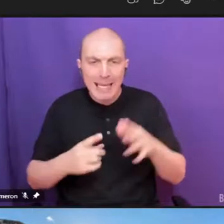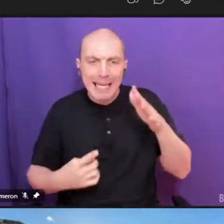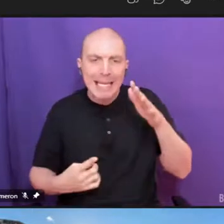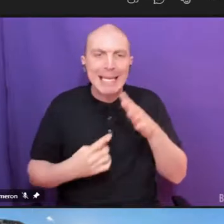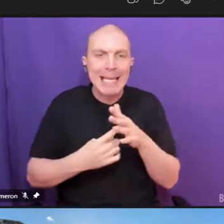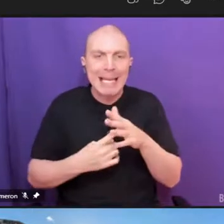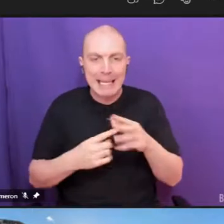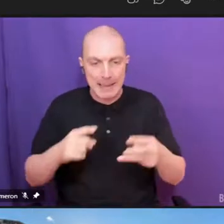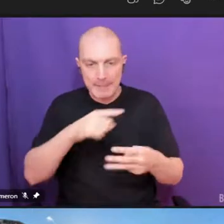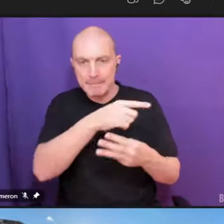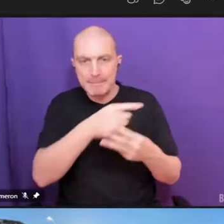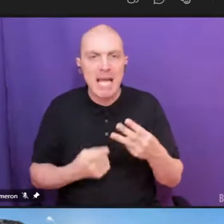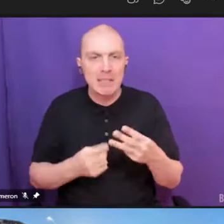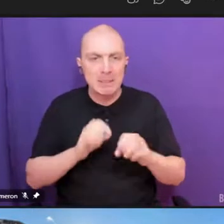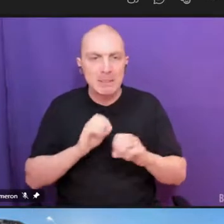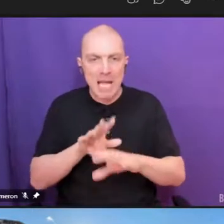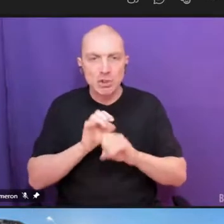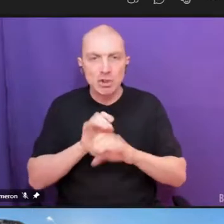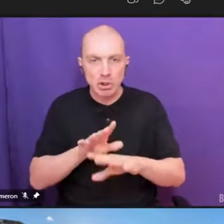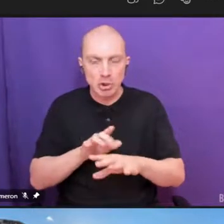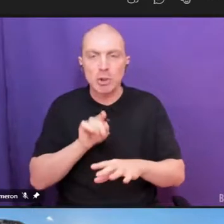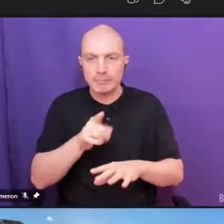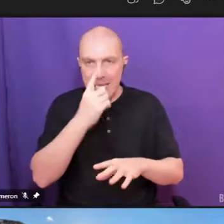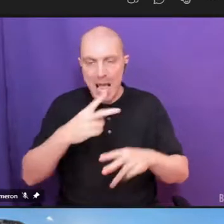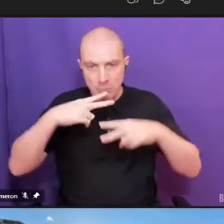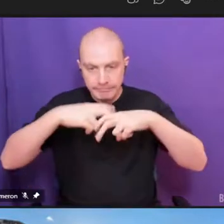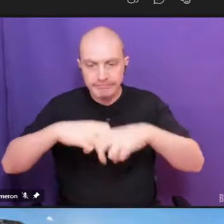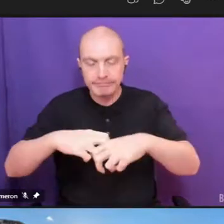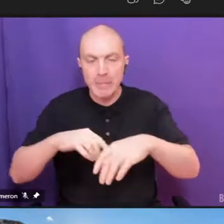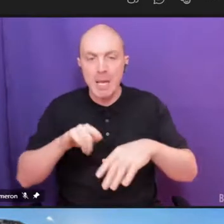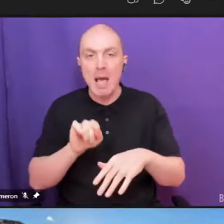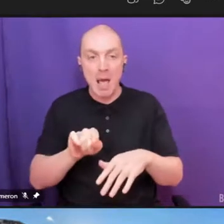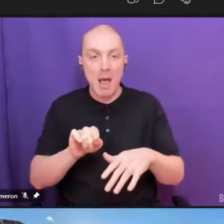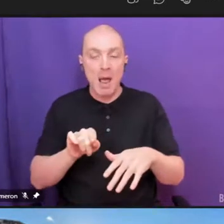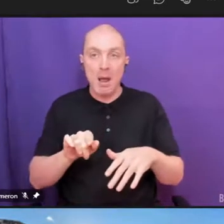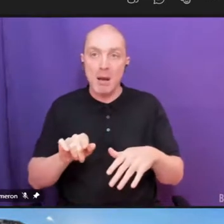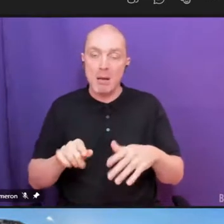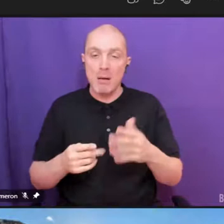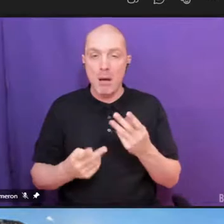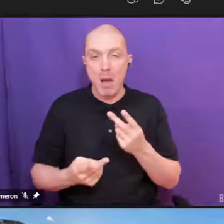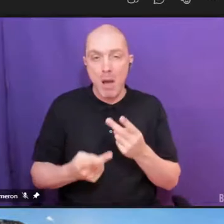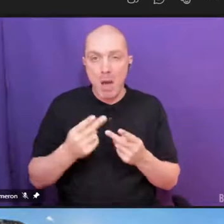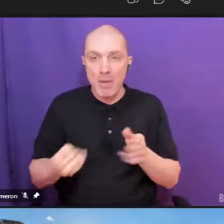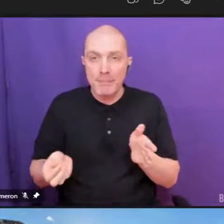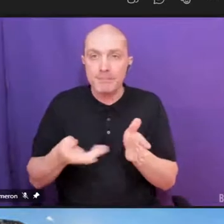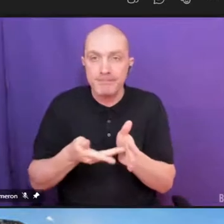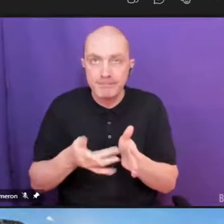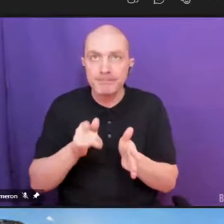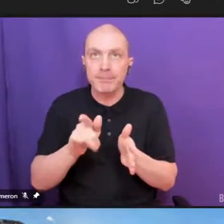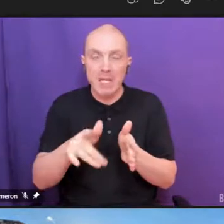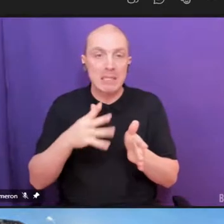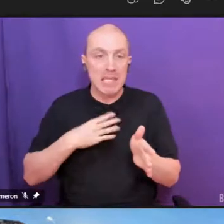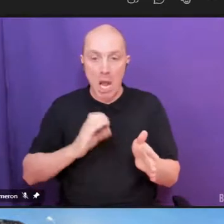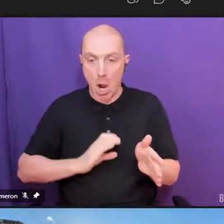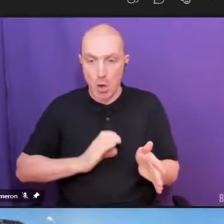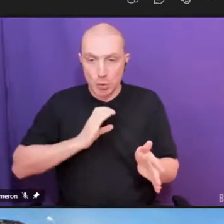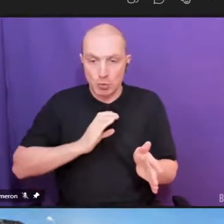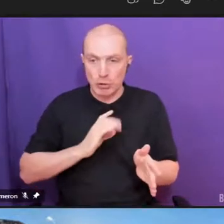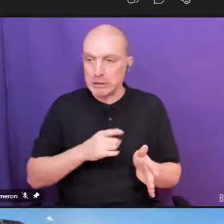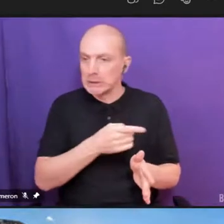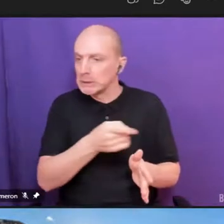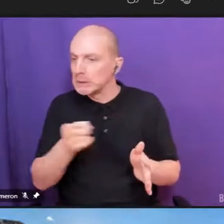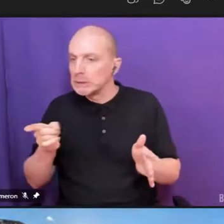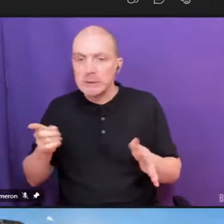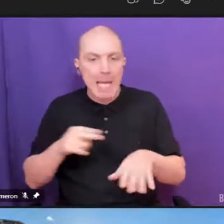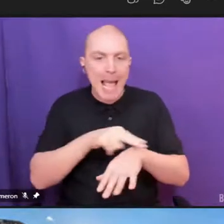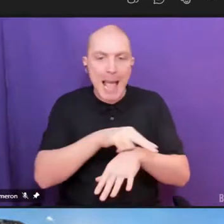other points within the monitoring report, just really assurance around there are no significant team or employee issues that I need to report